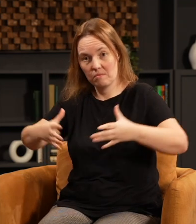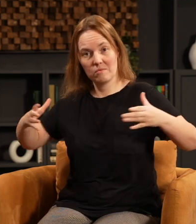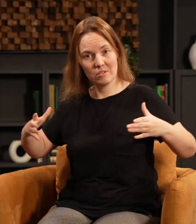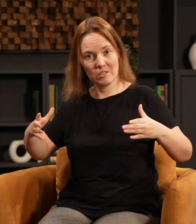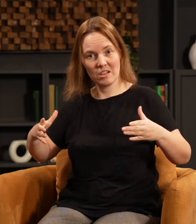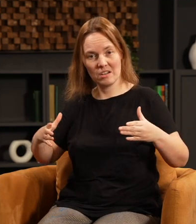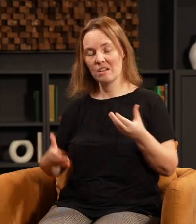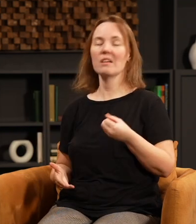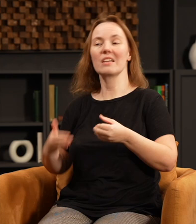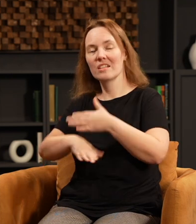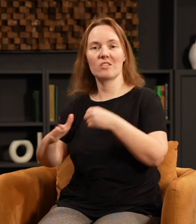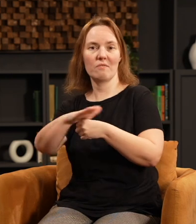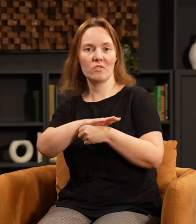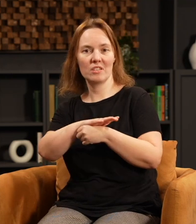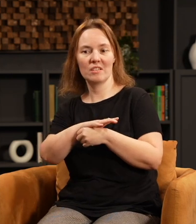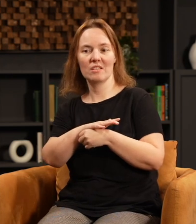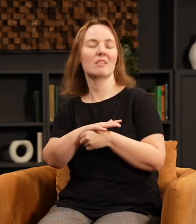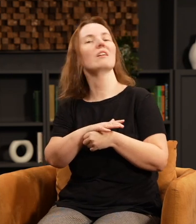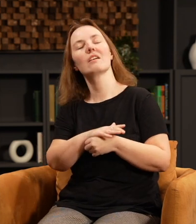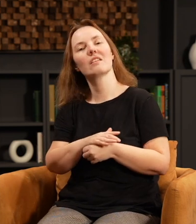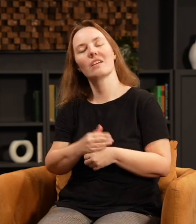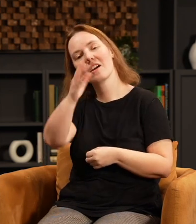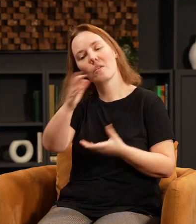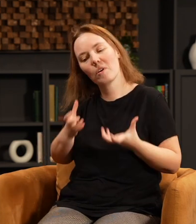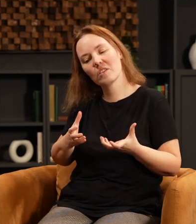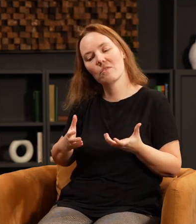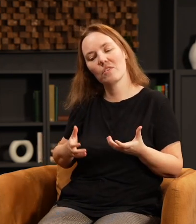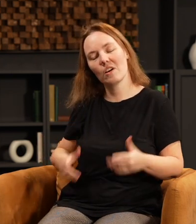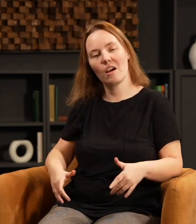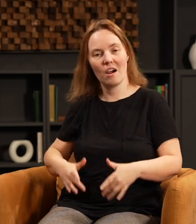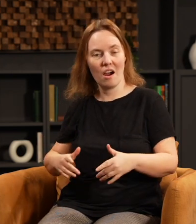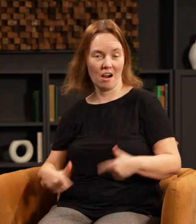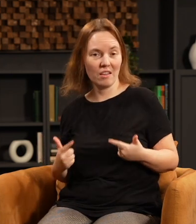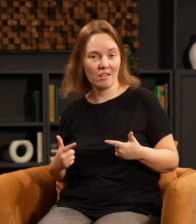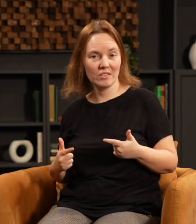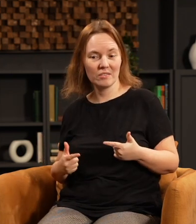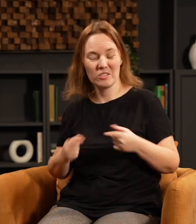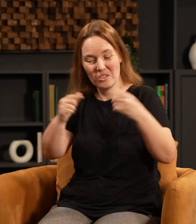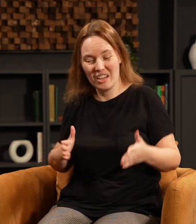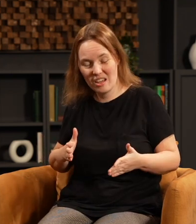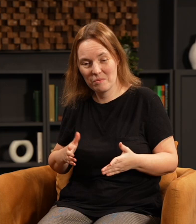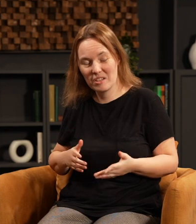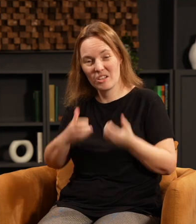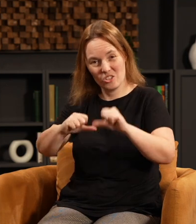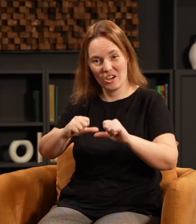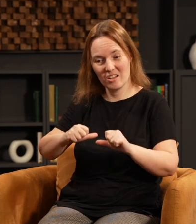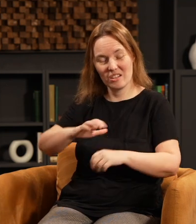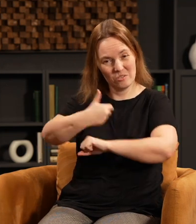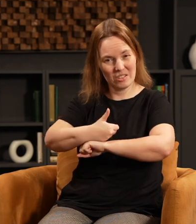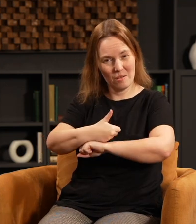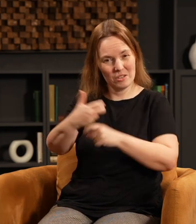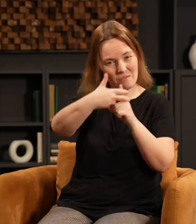lives. Well, the enemy works the same way because he is spirit as well. And what he tries to do is establish a hook or a foothold in our